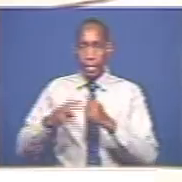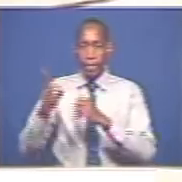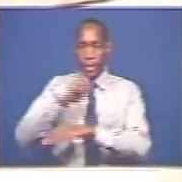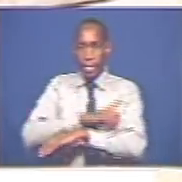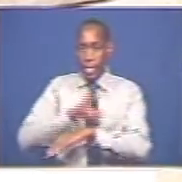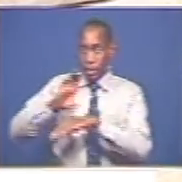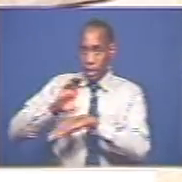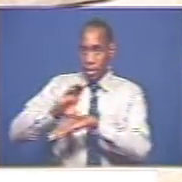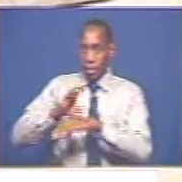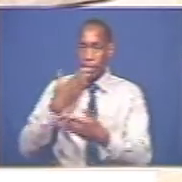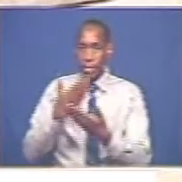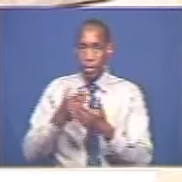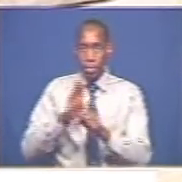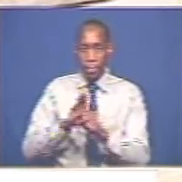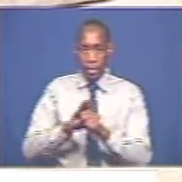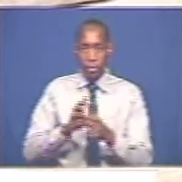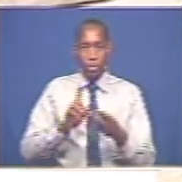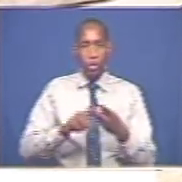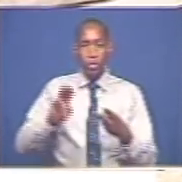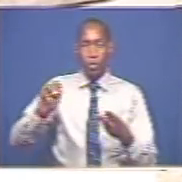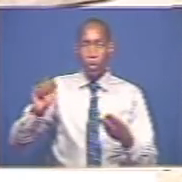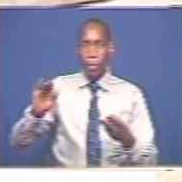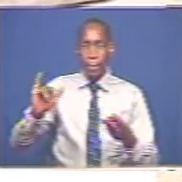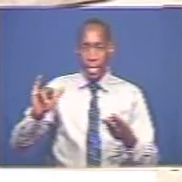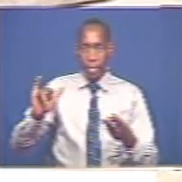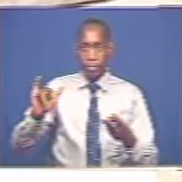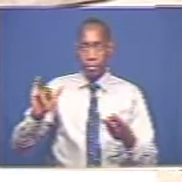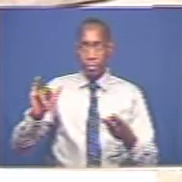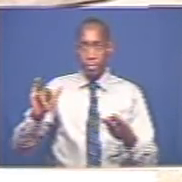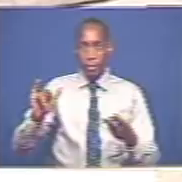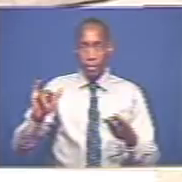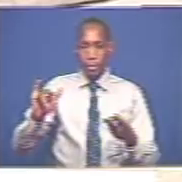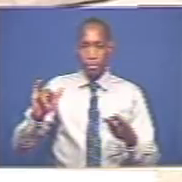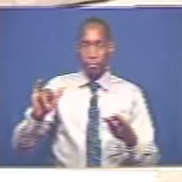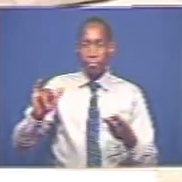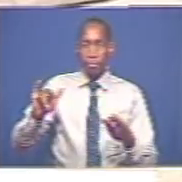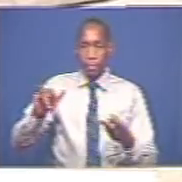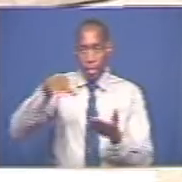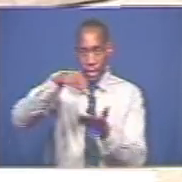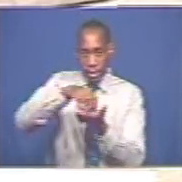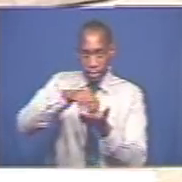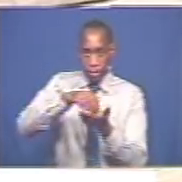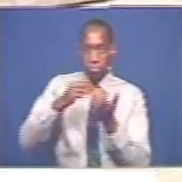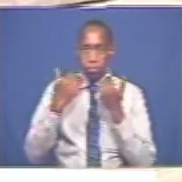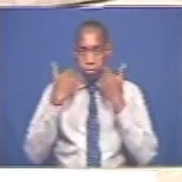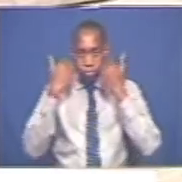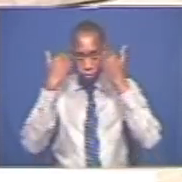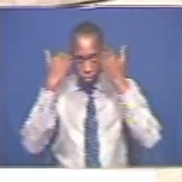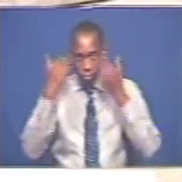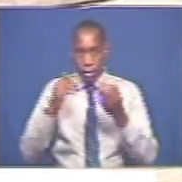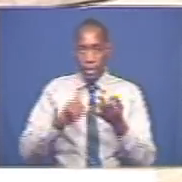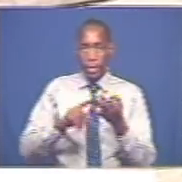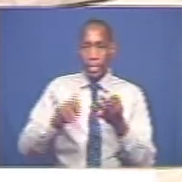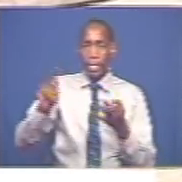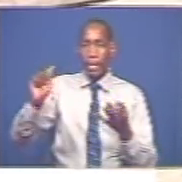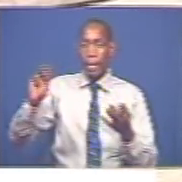for joining us. I also have Mary Vivian. She will be with us as a case study as we talk about depression. Mm-hmm. And you also have Joseph